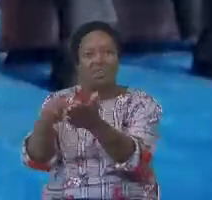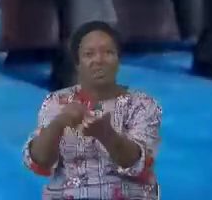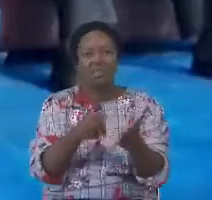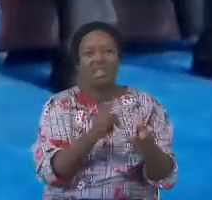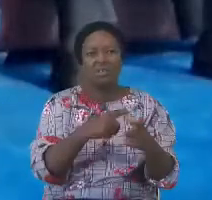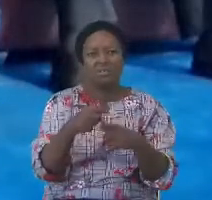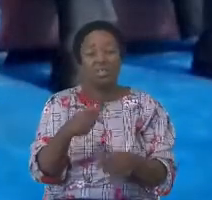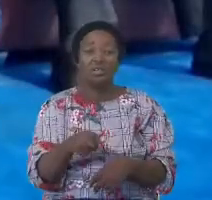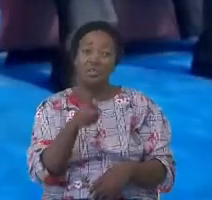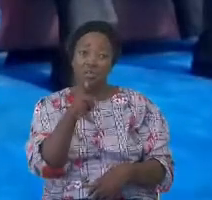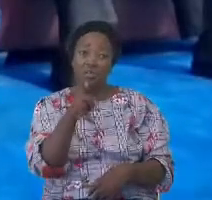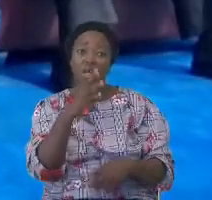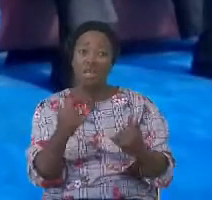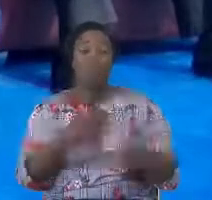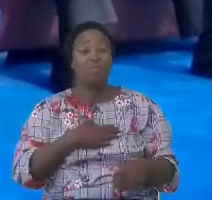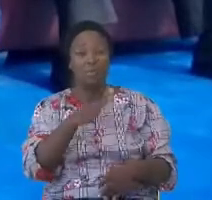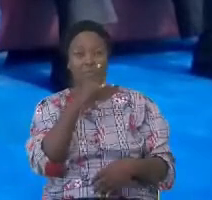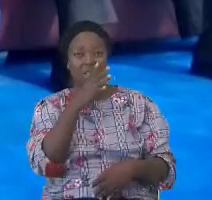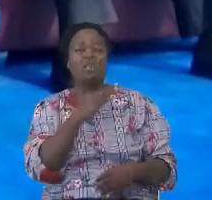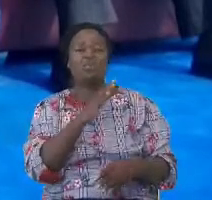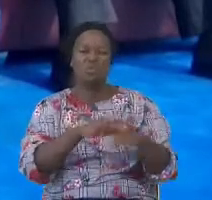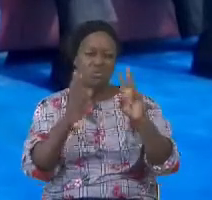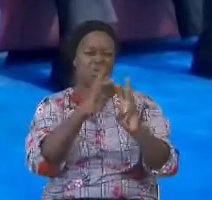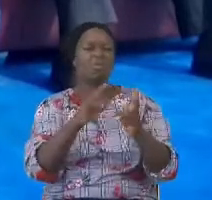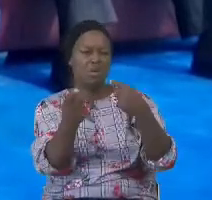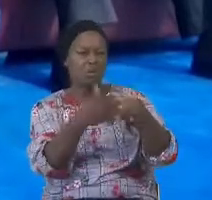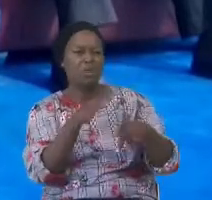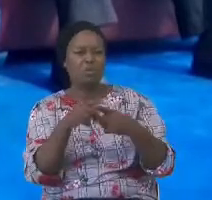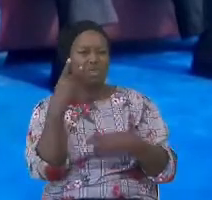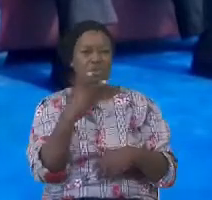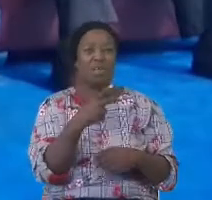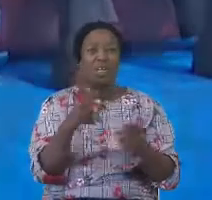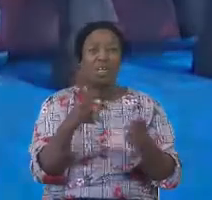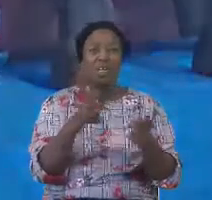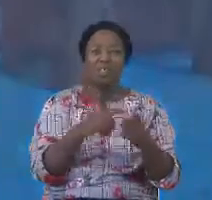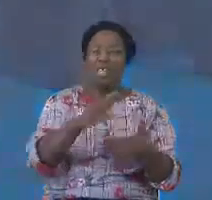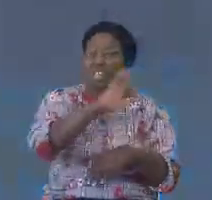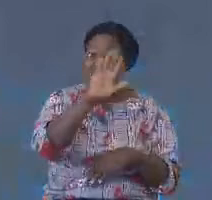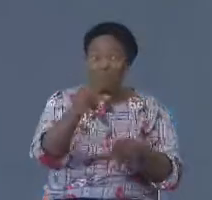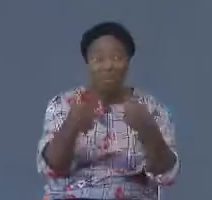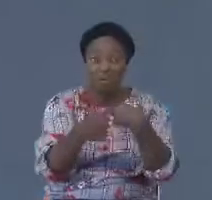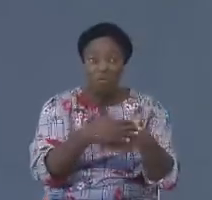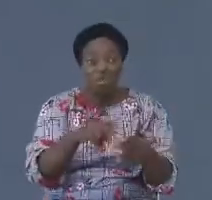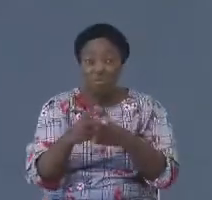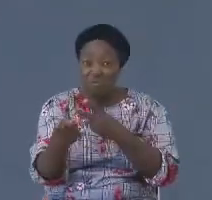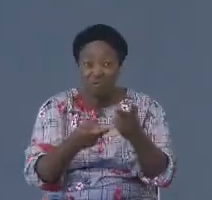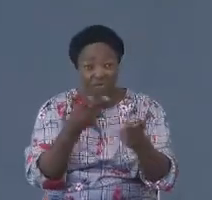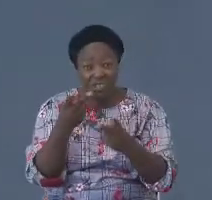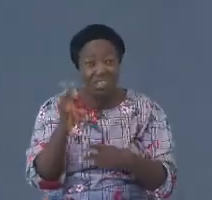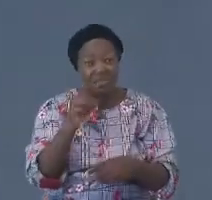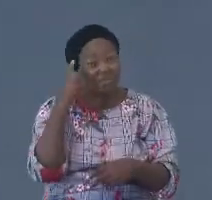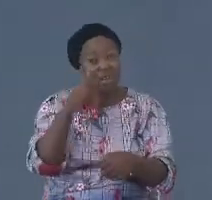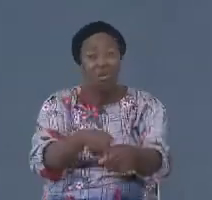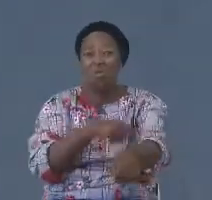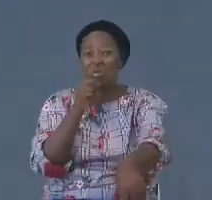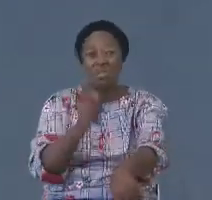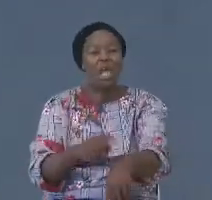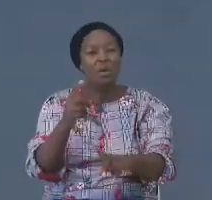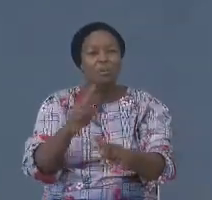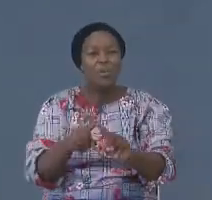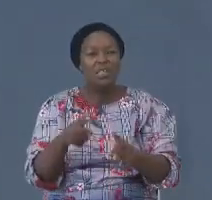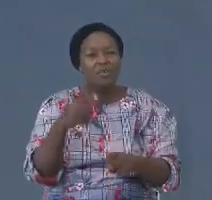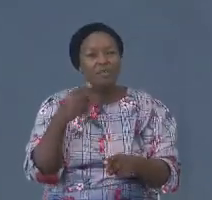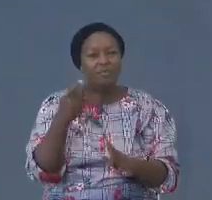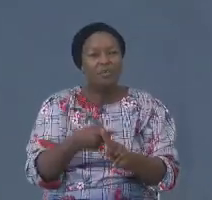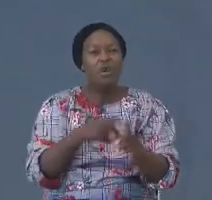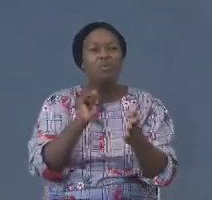care of him and then you said mother you're my mother now i'll get back to you and they're so busy